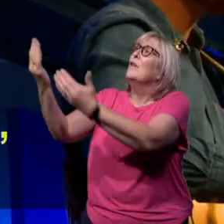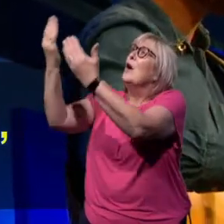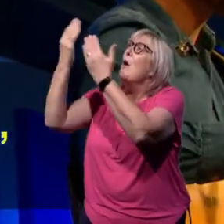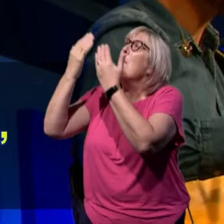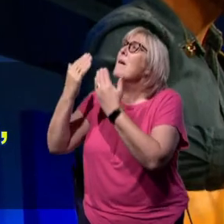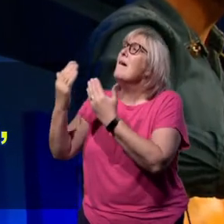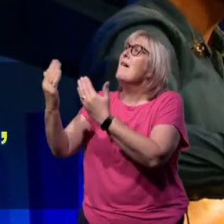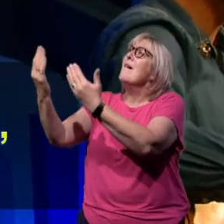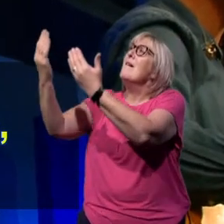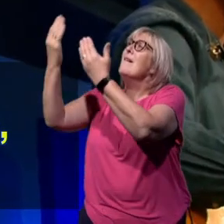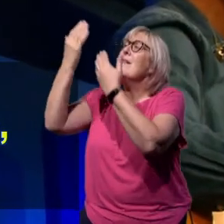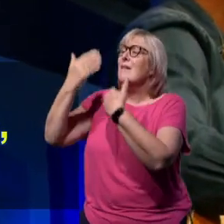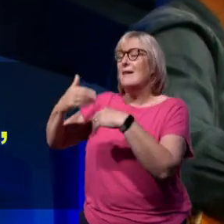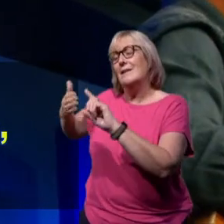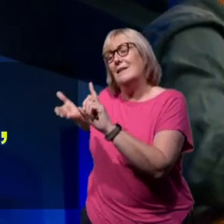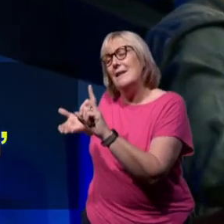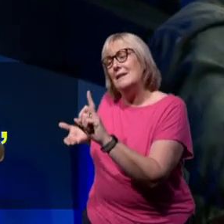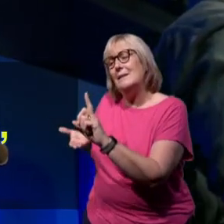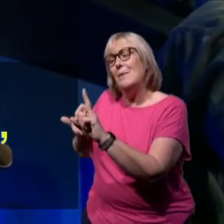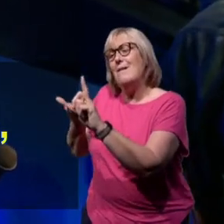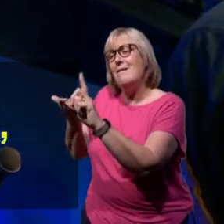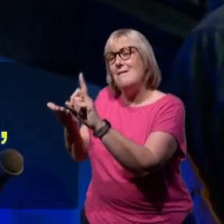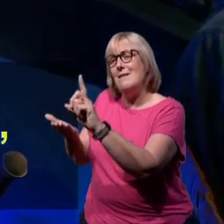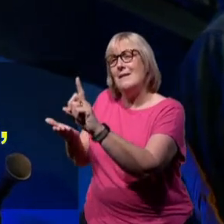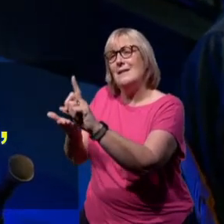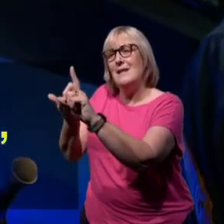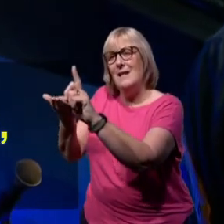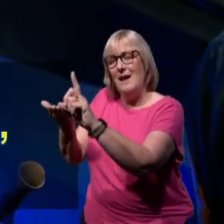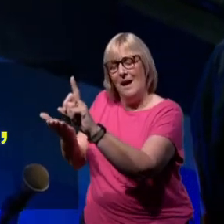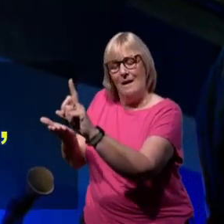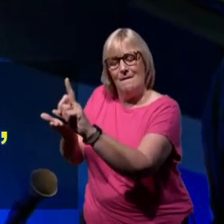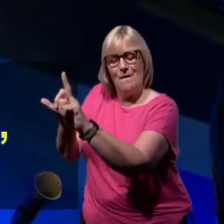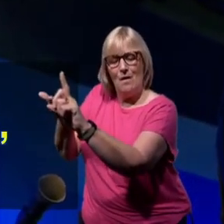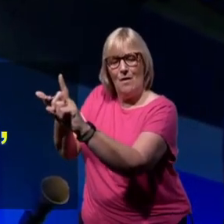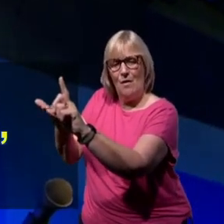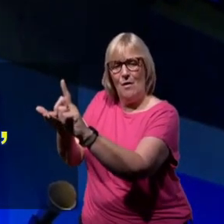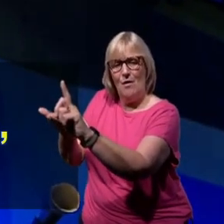for your endless mercies